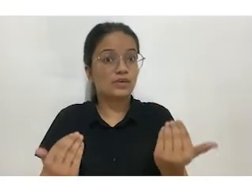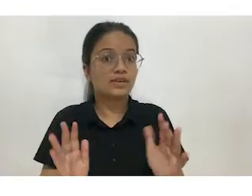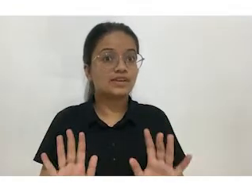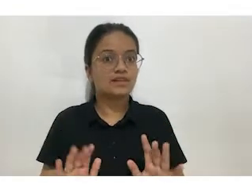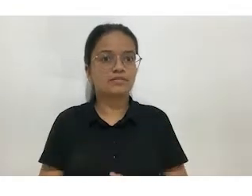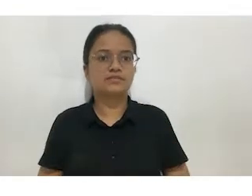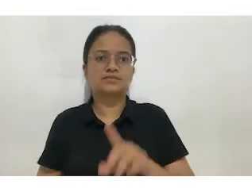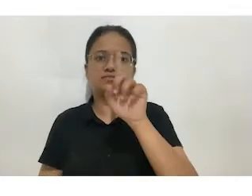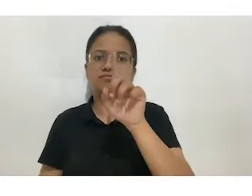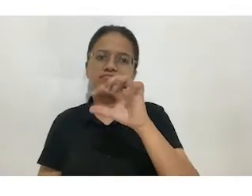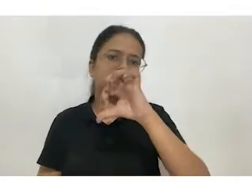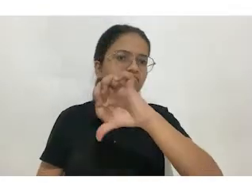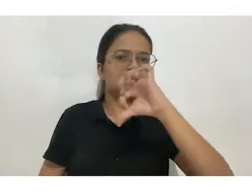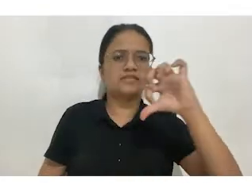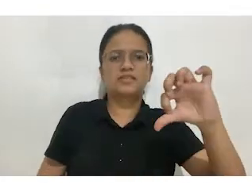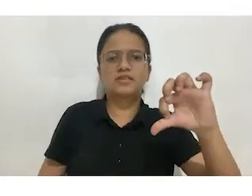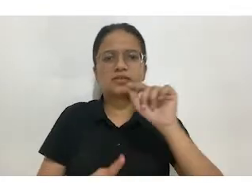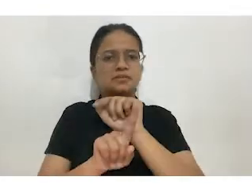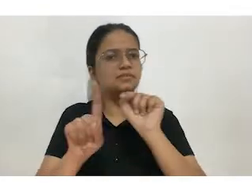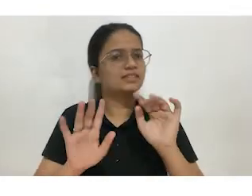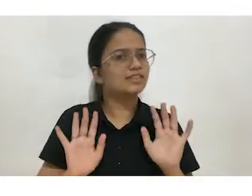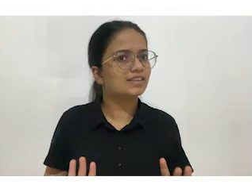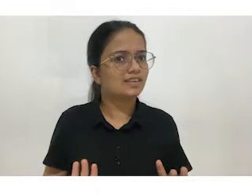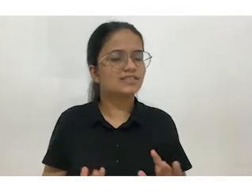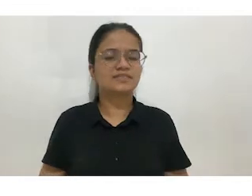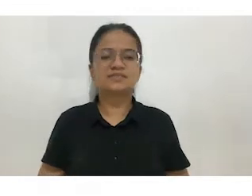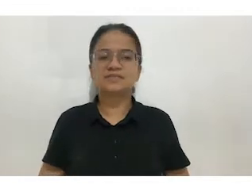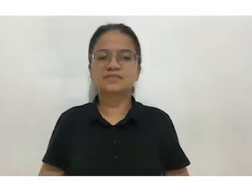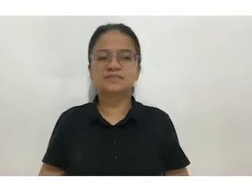So here comes the 99% of perspiration.